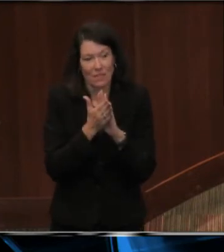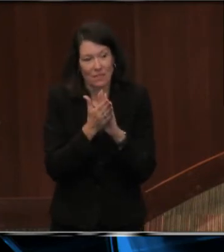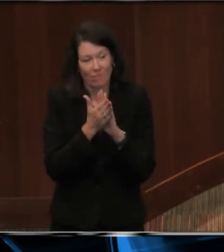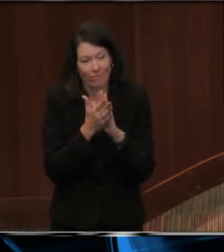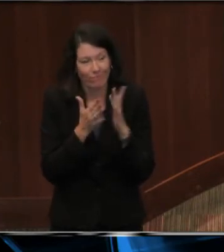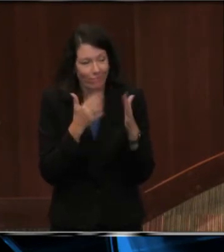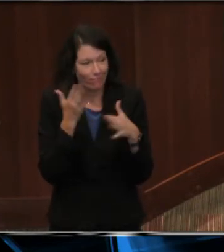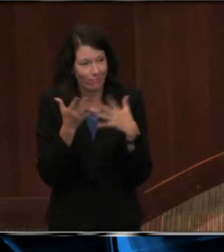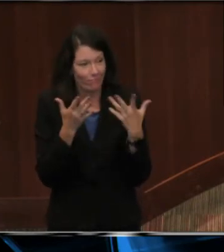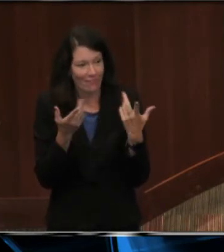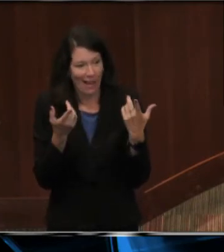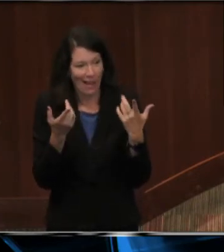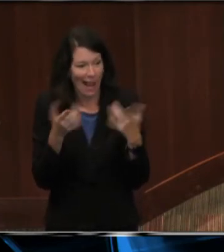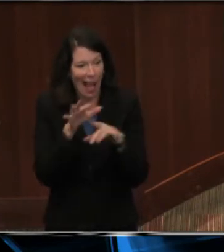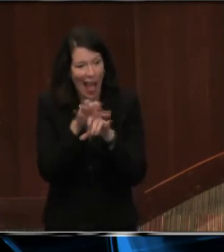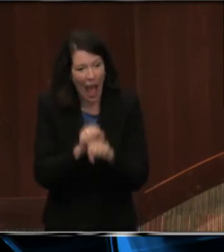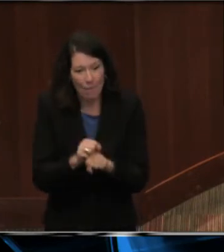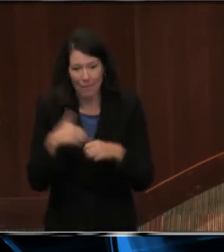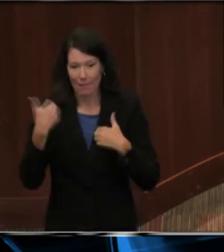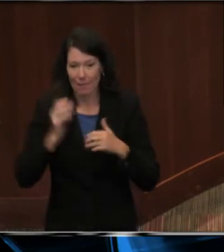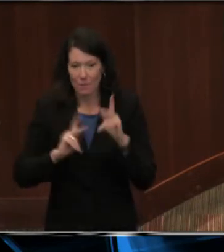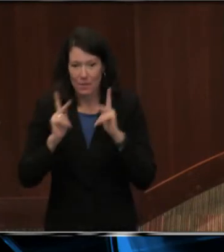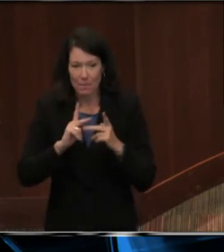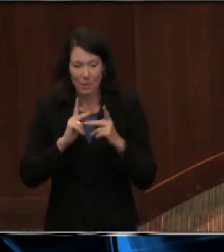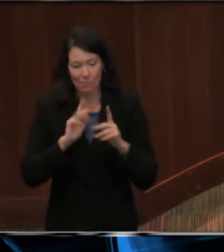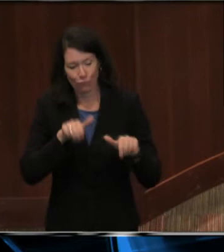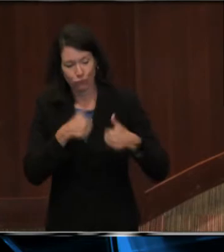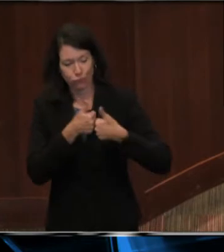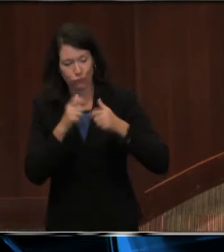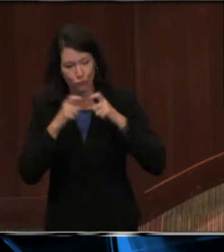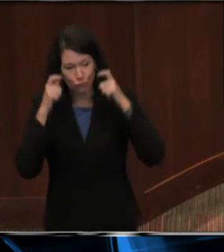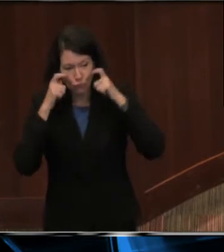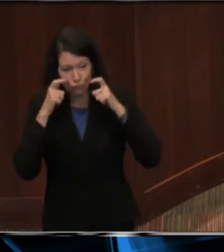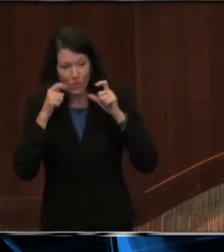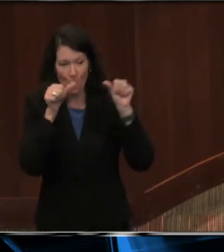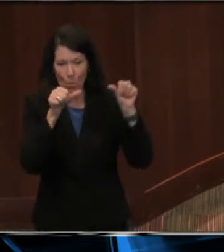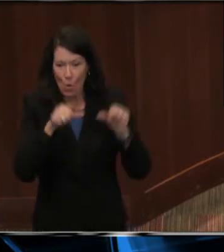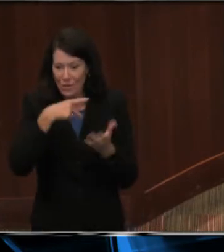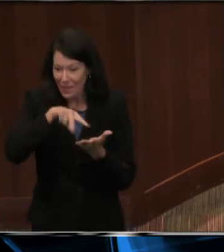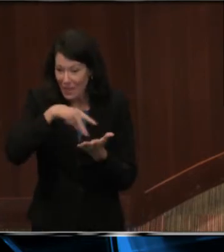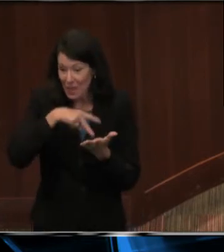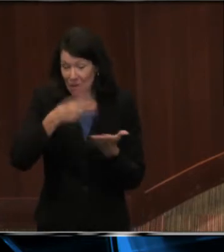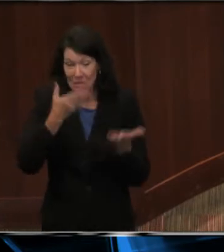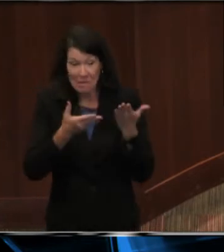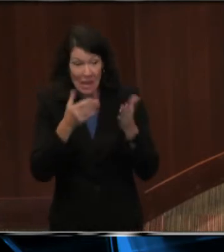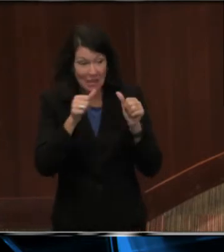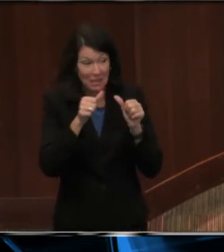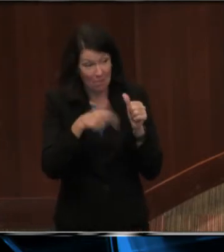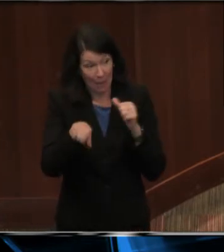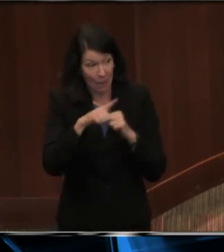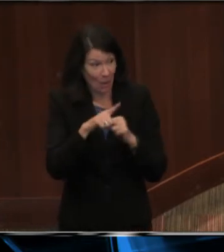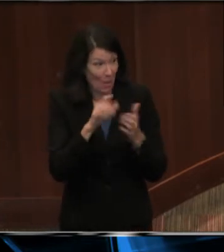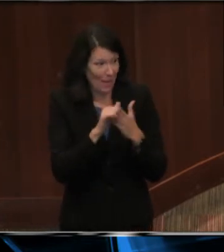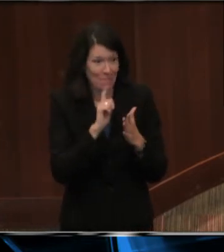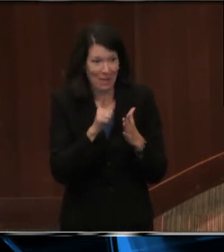people are challenged to wear their mask, post a dance video. I don't know if you guys are familiar, but that's a huge thing right now. The young